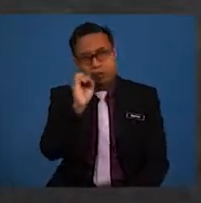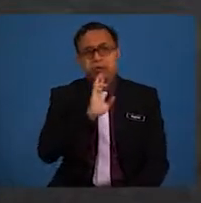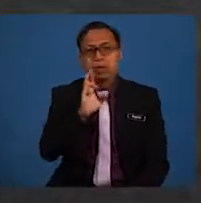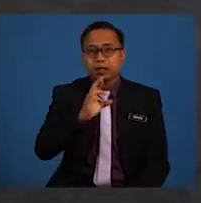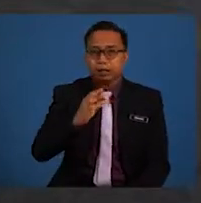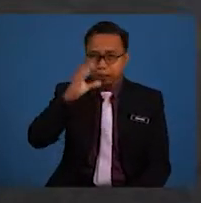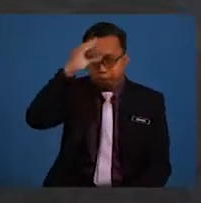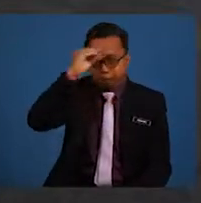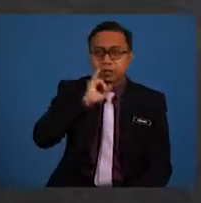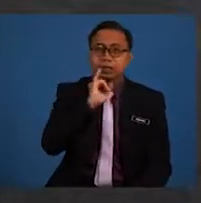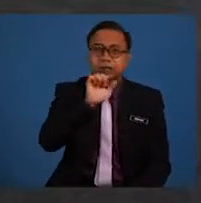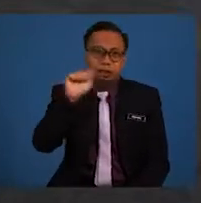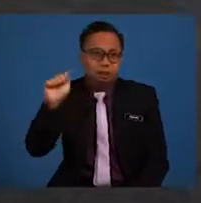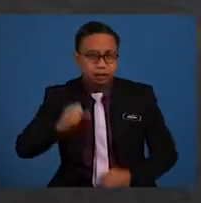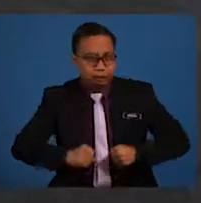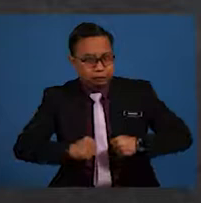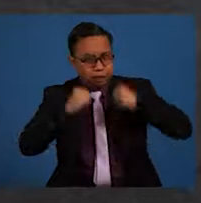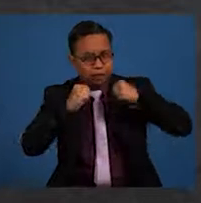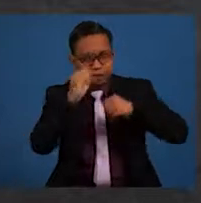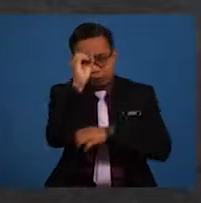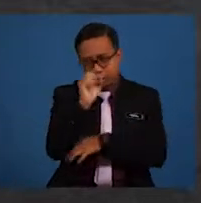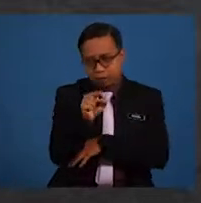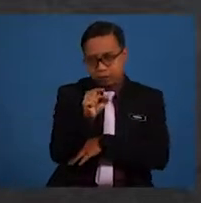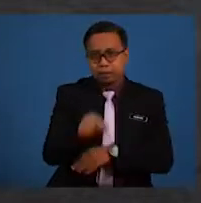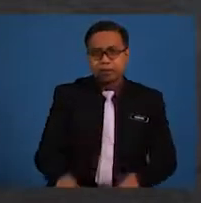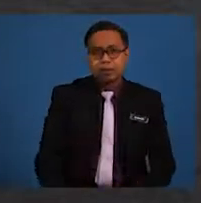man is a survivor.